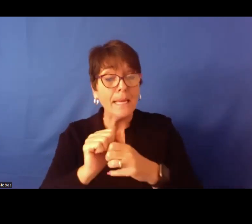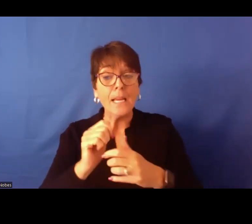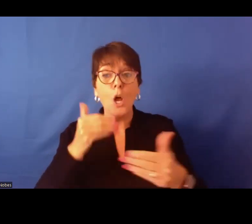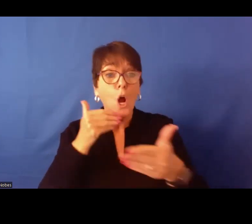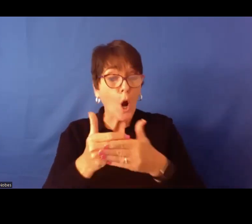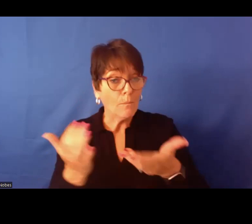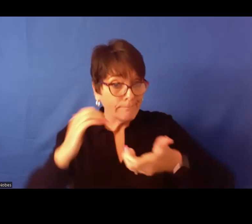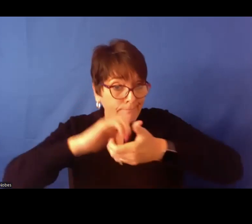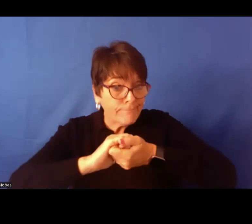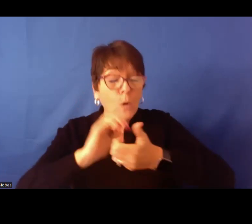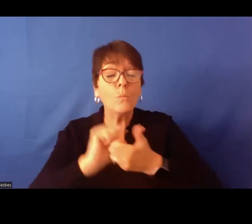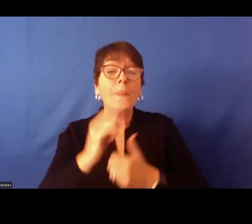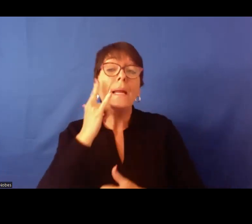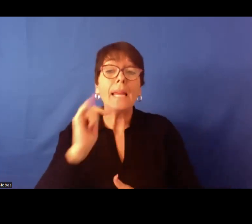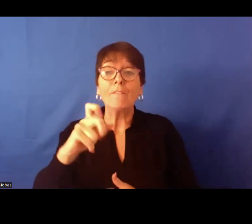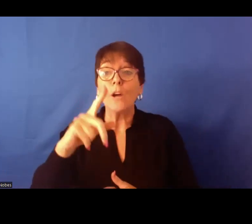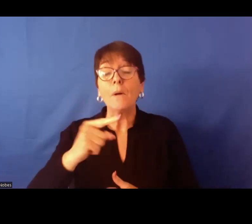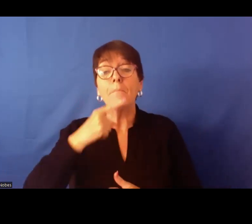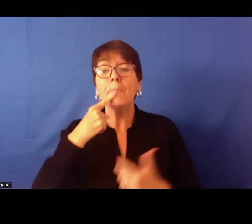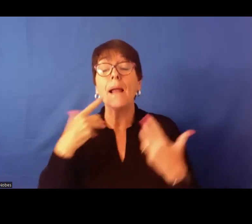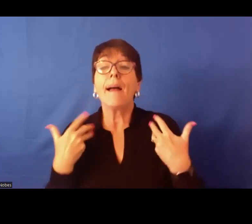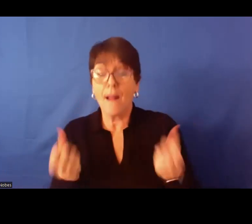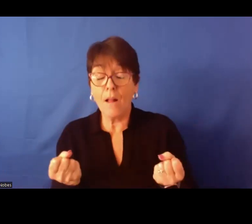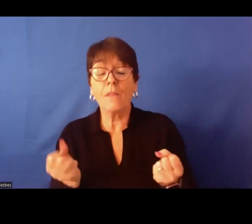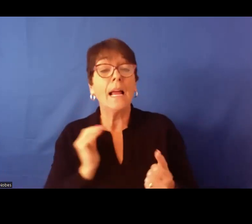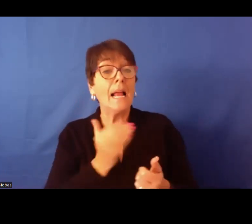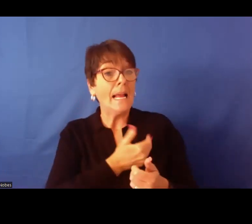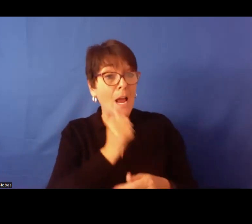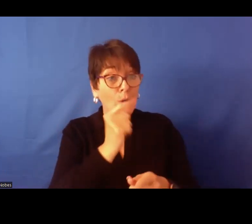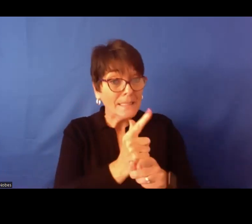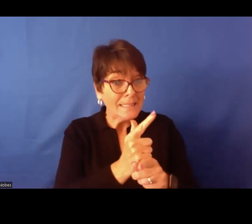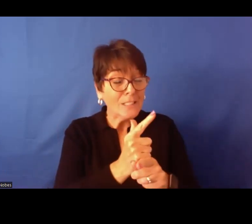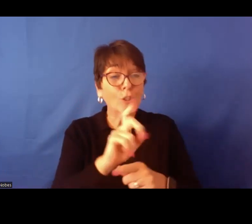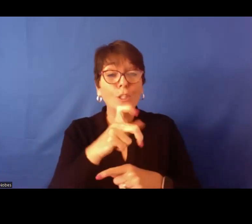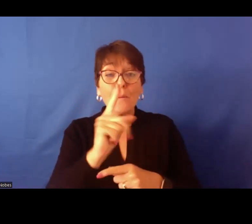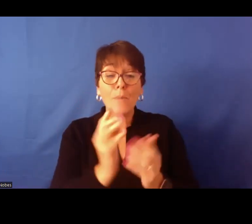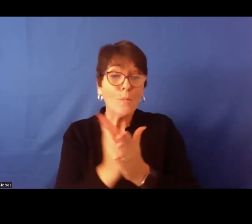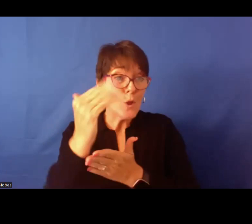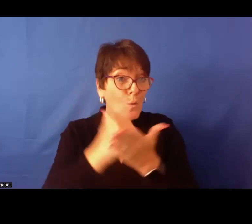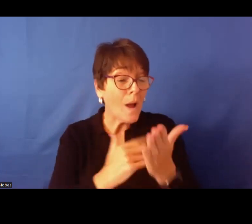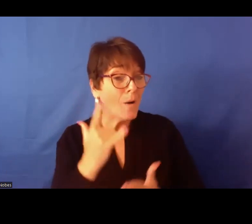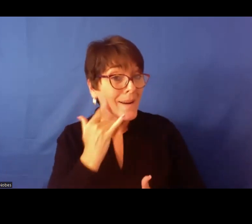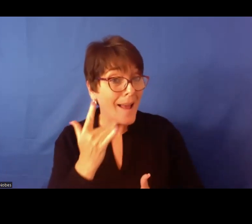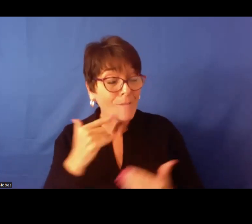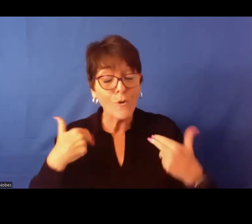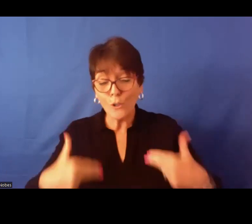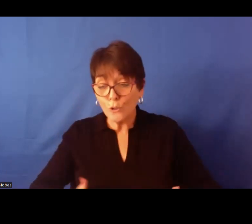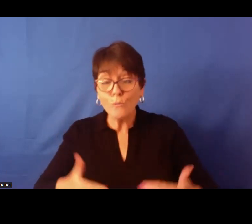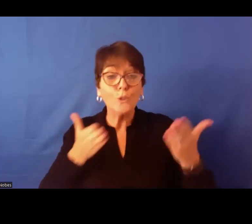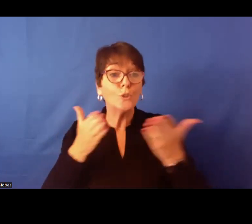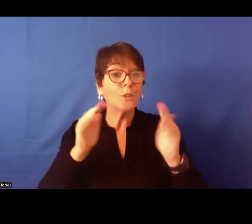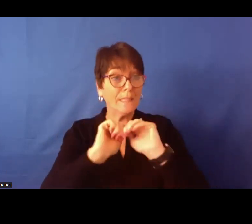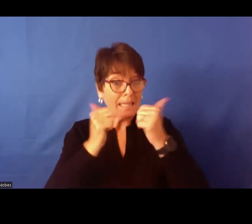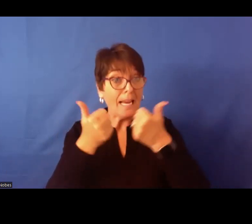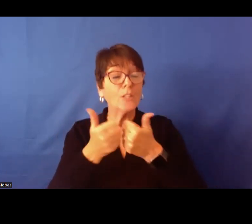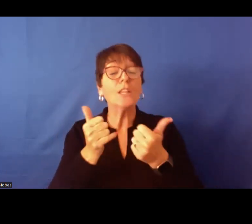with the California Department of Public Health and our sister departments across the California Health and Human Services Agency